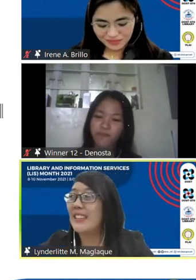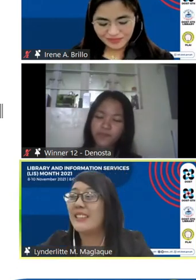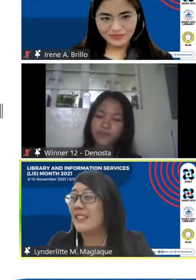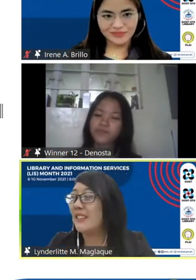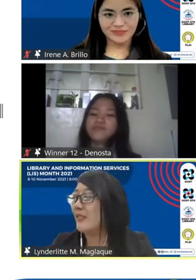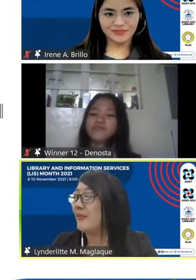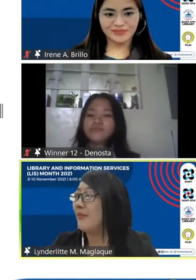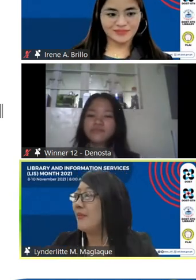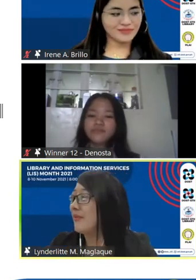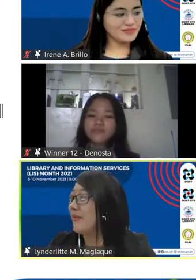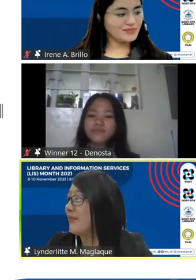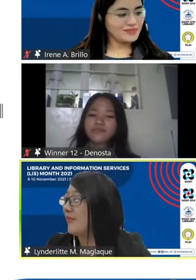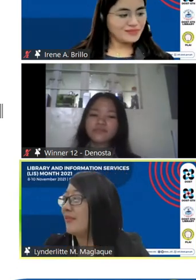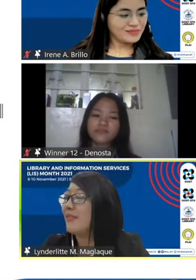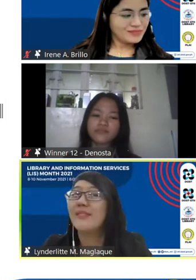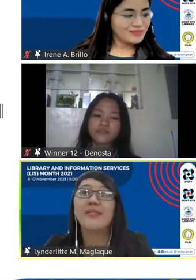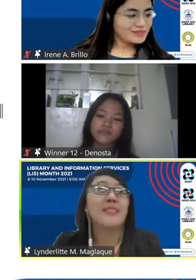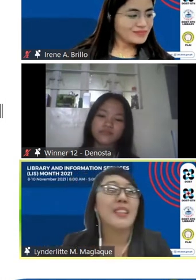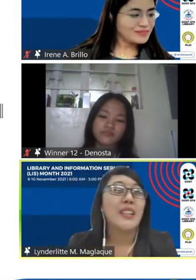that,